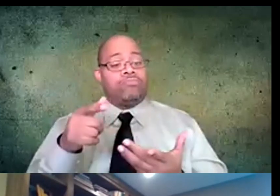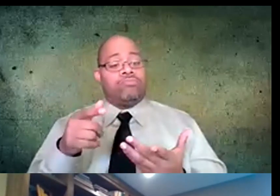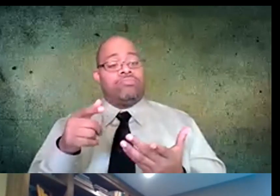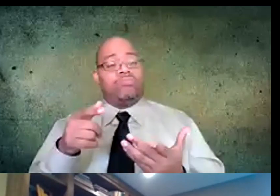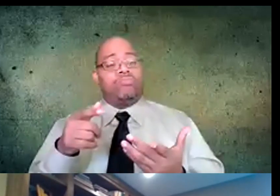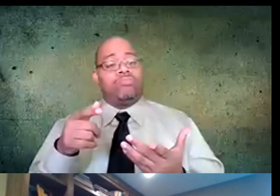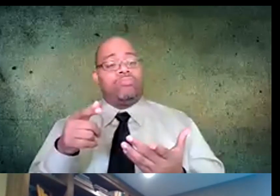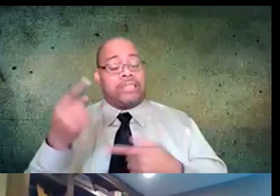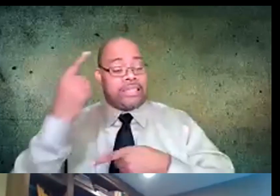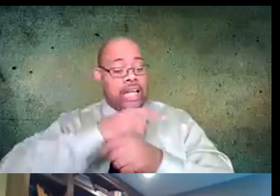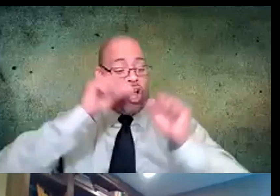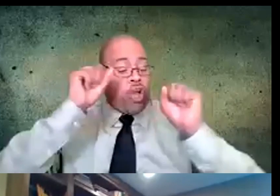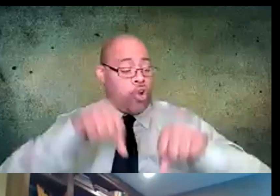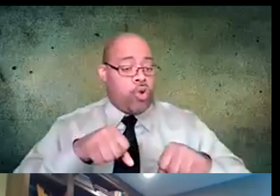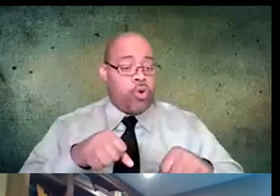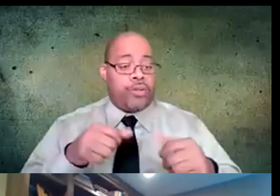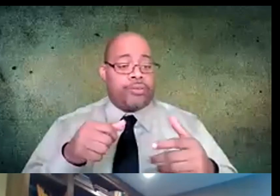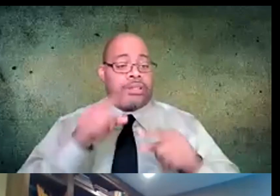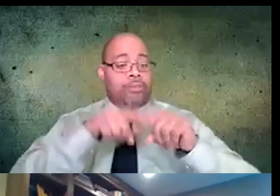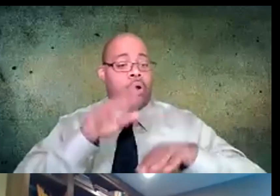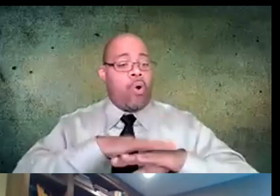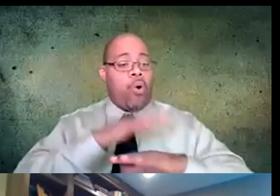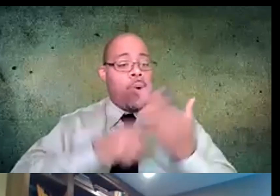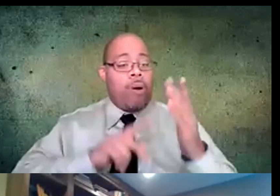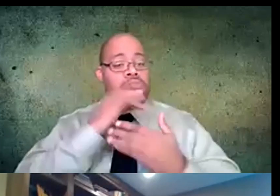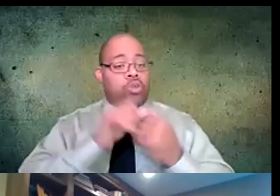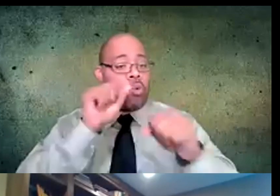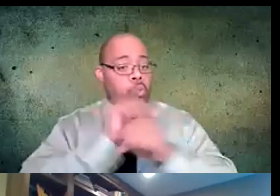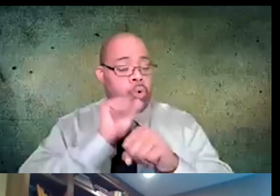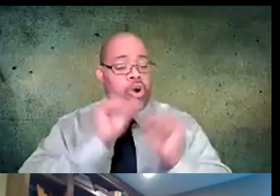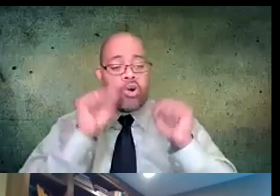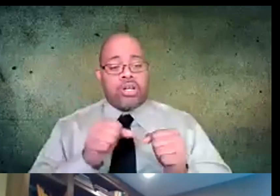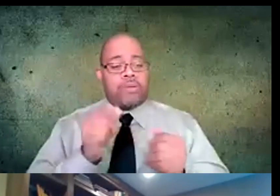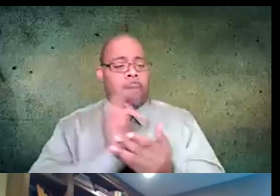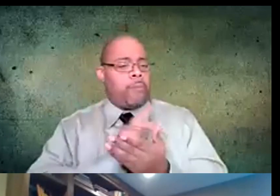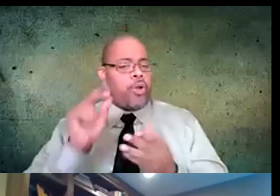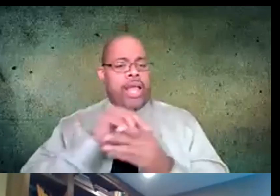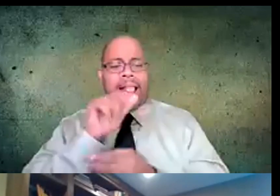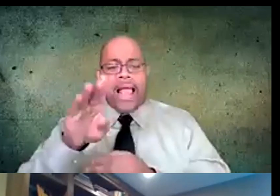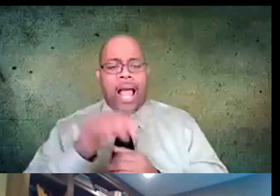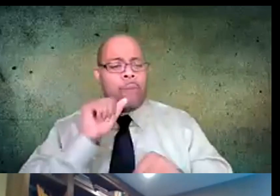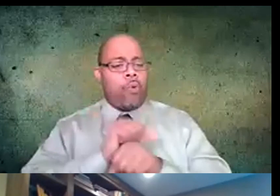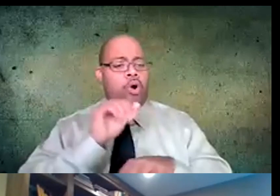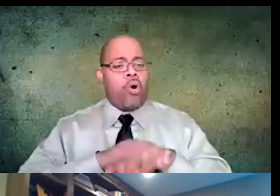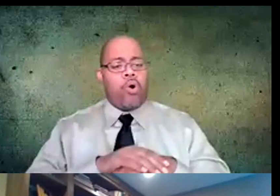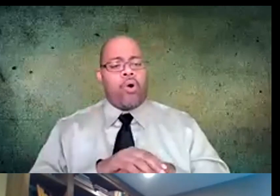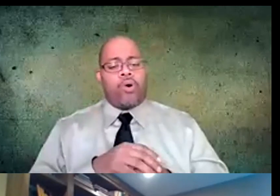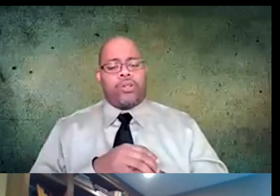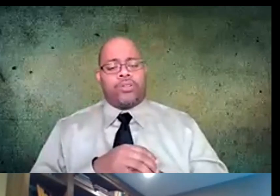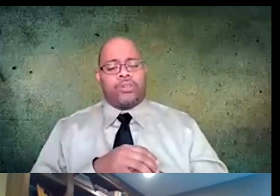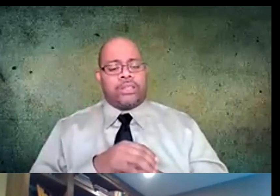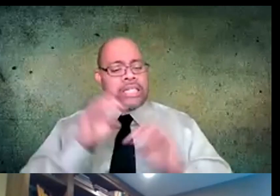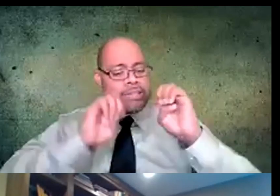their day could be, depending on what projects you work on, could be just purely in the lab, working on the bench, doing